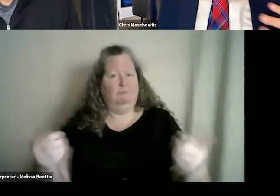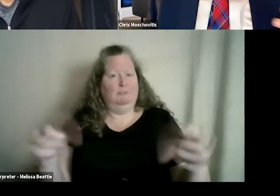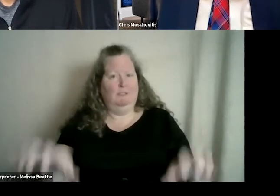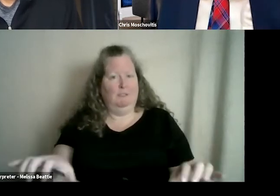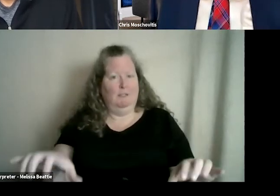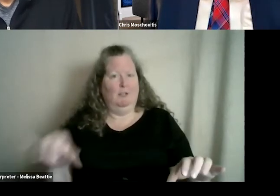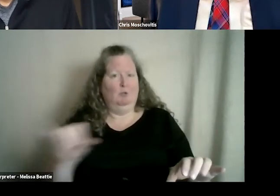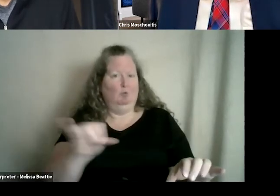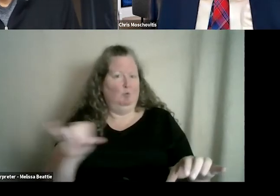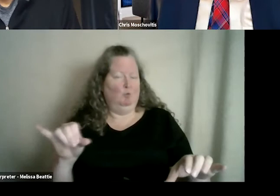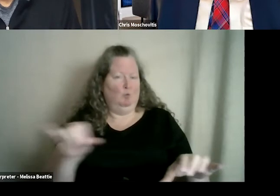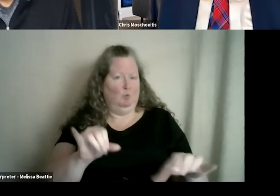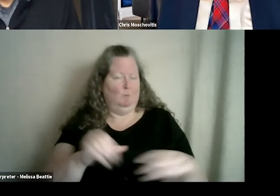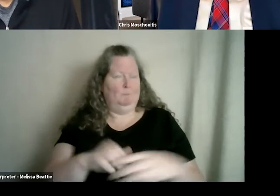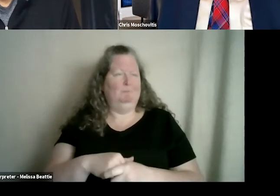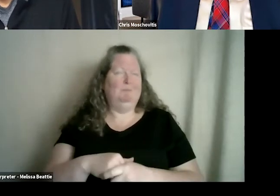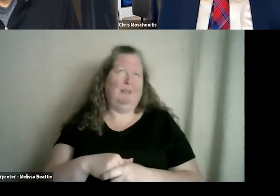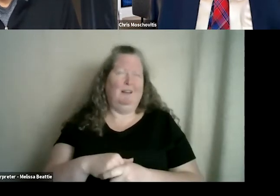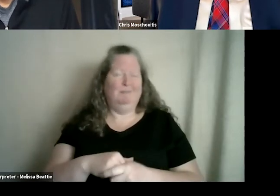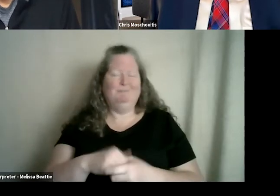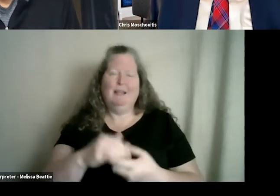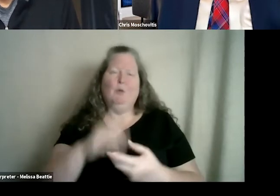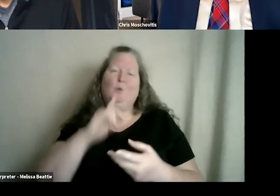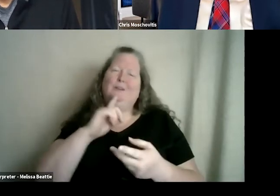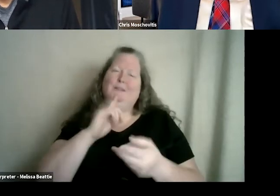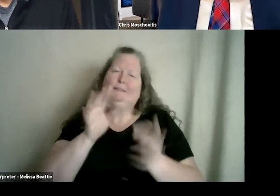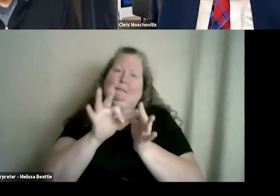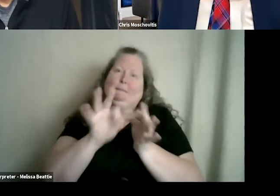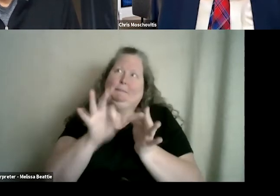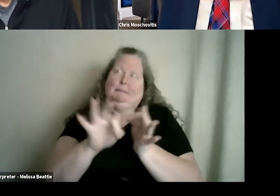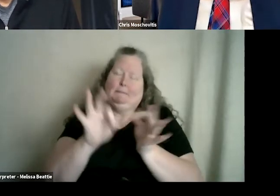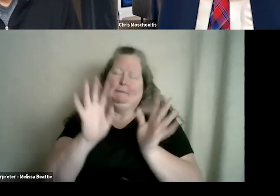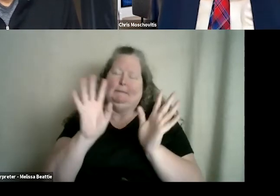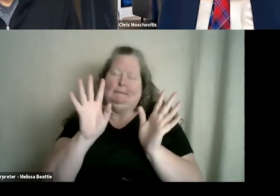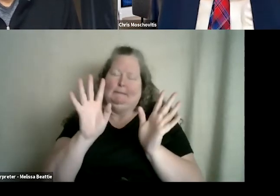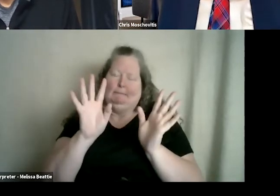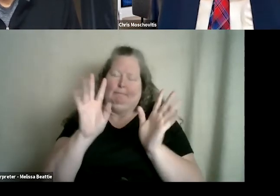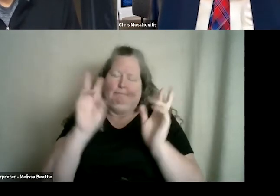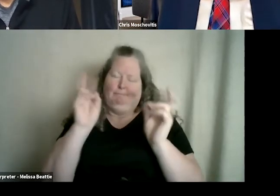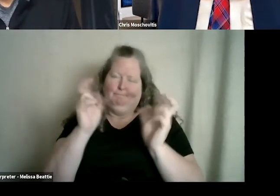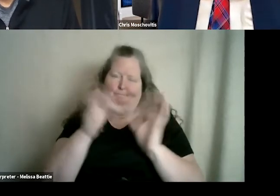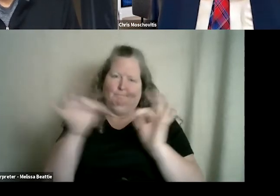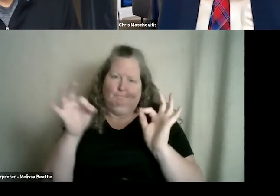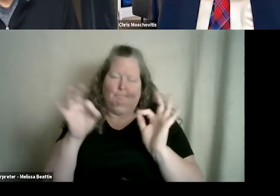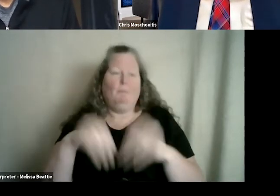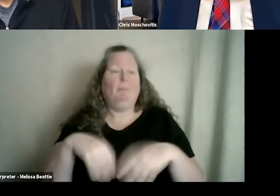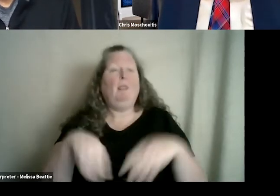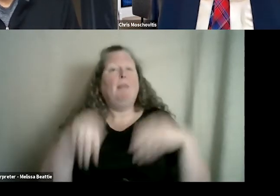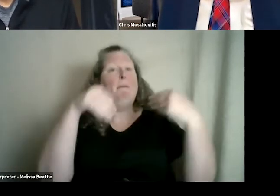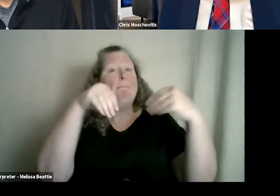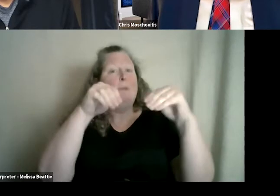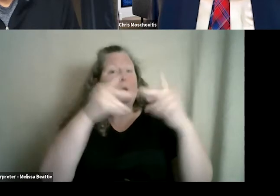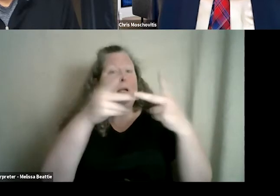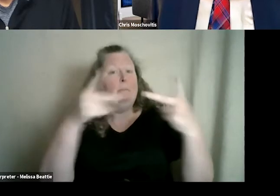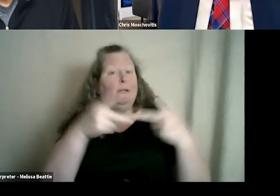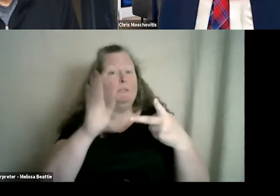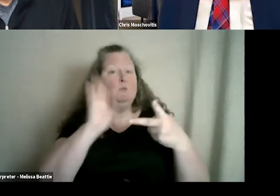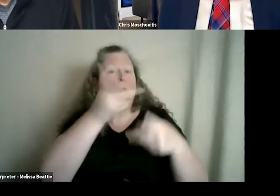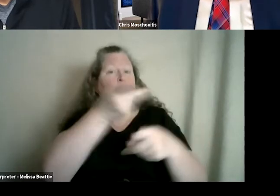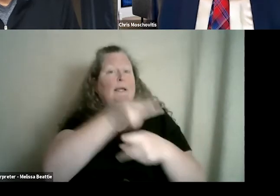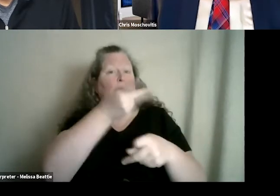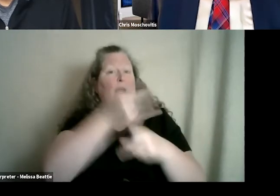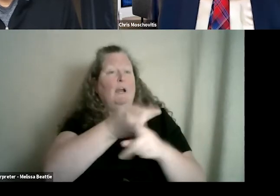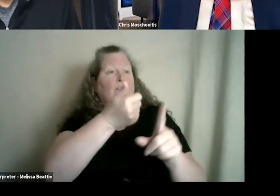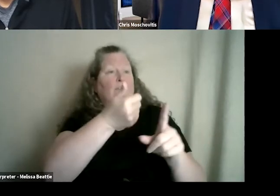To oversimplify this, the idea of like, look, the marketplace will take care of its own. There